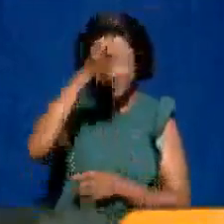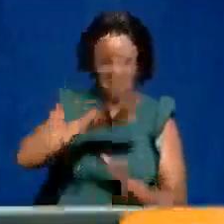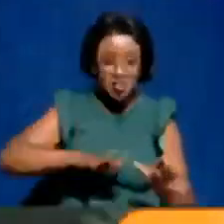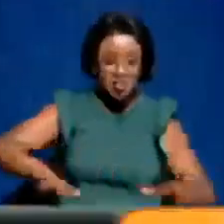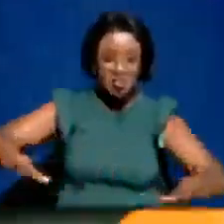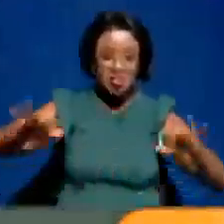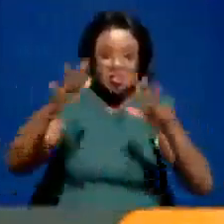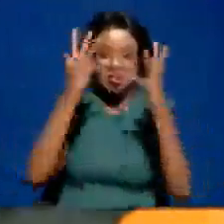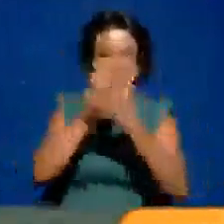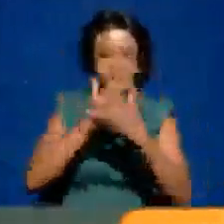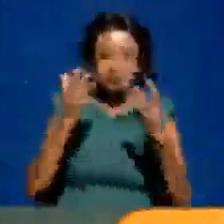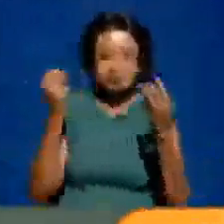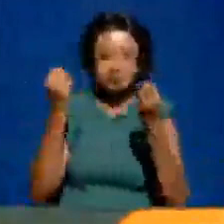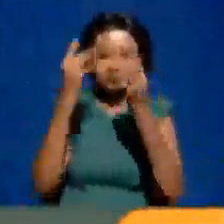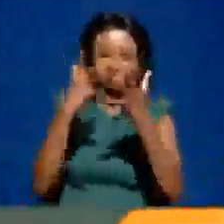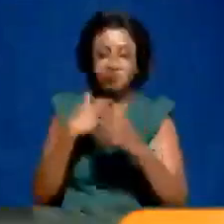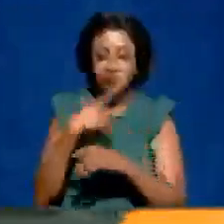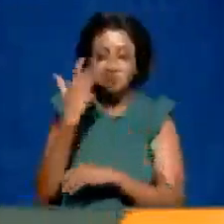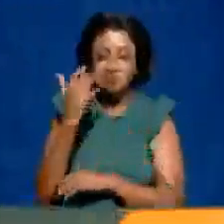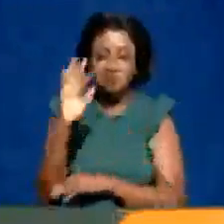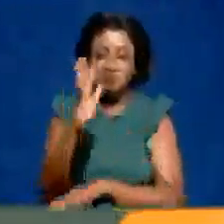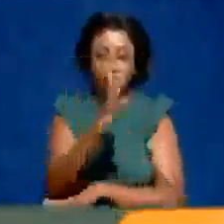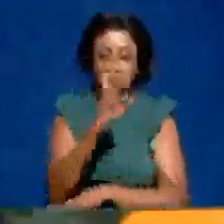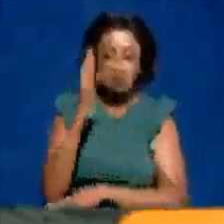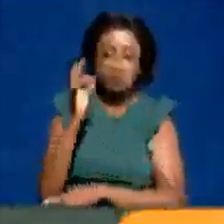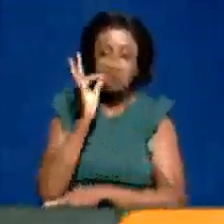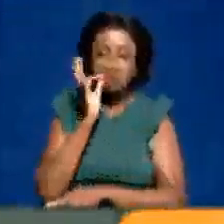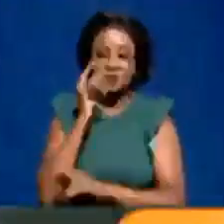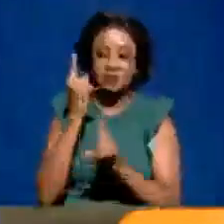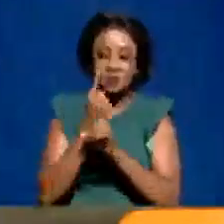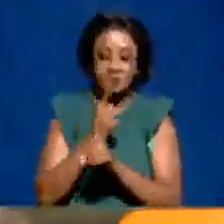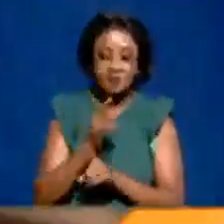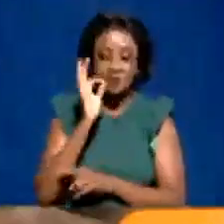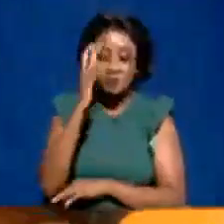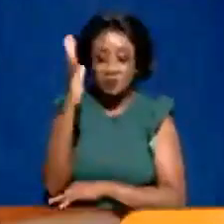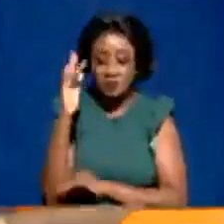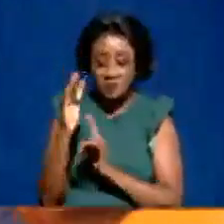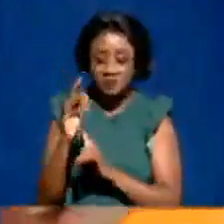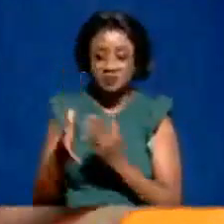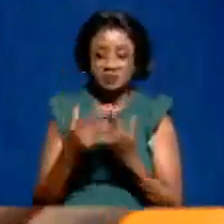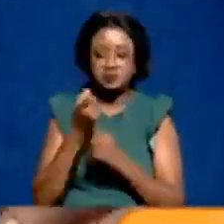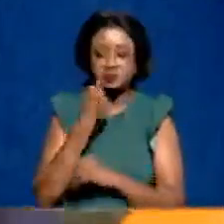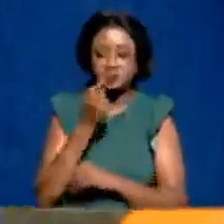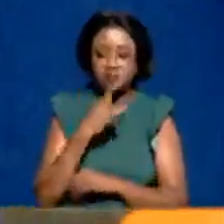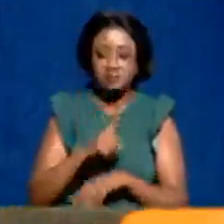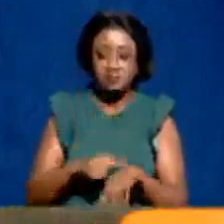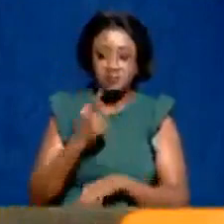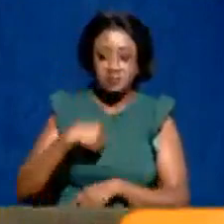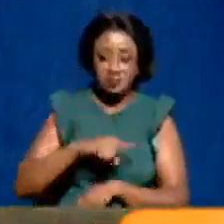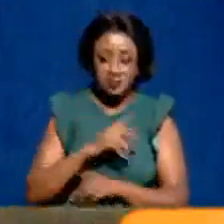beautiful, full of indigenous trees with edible fruits that had medicinal value. Wakati tumeingia, tumeanza